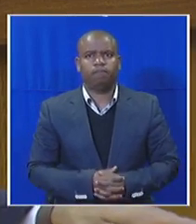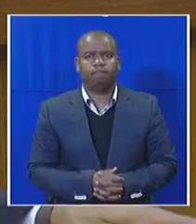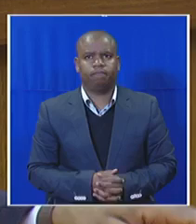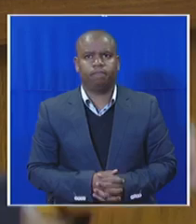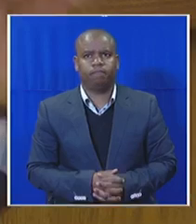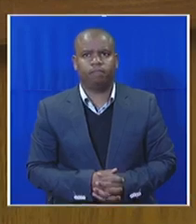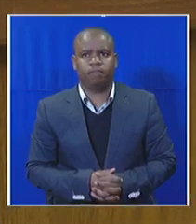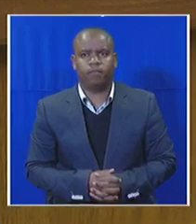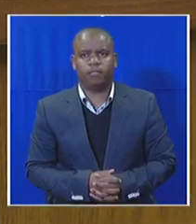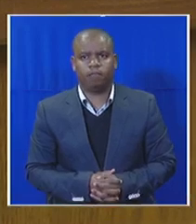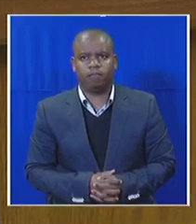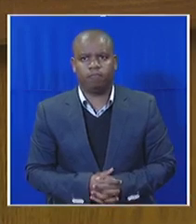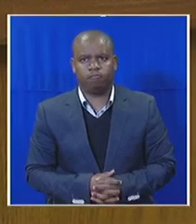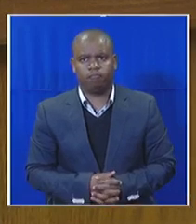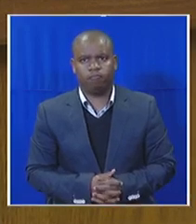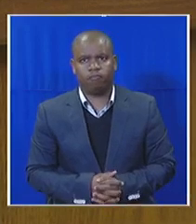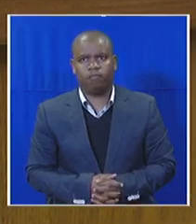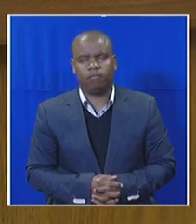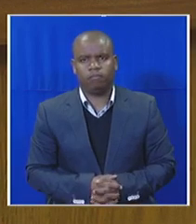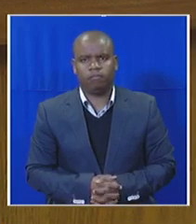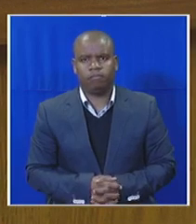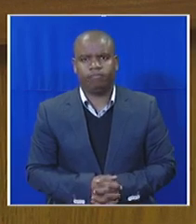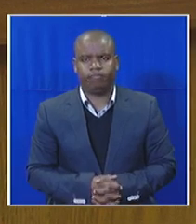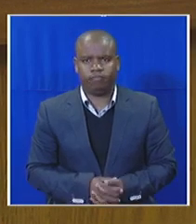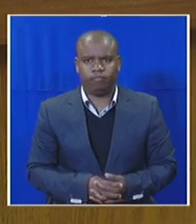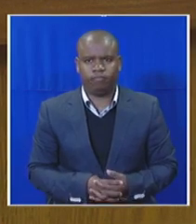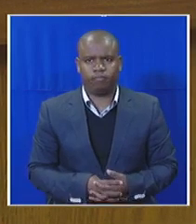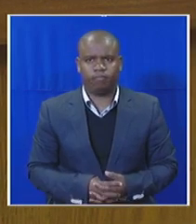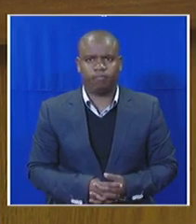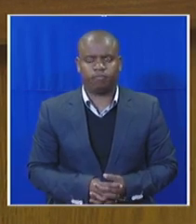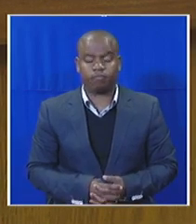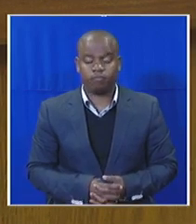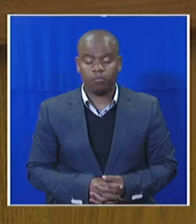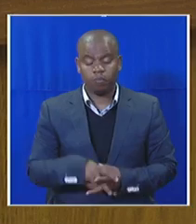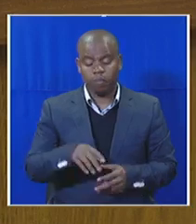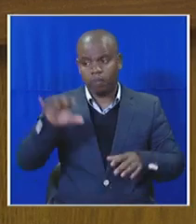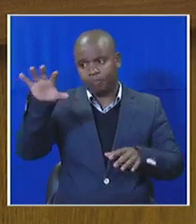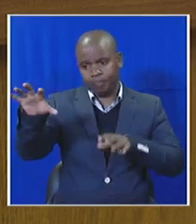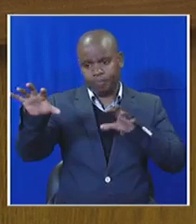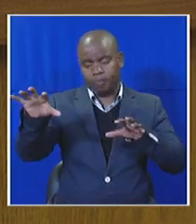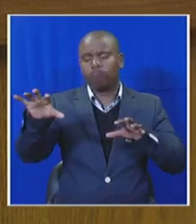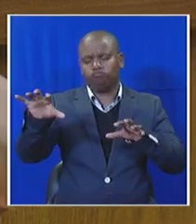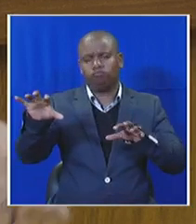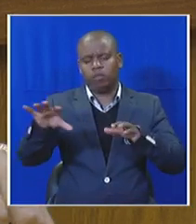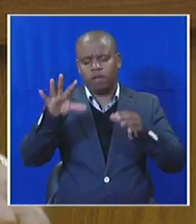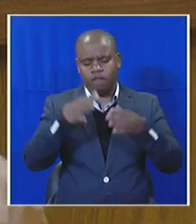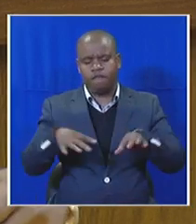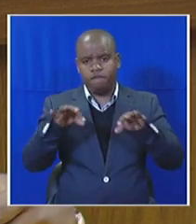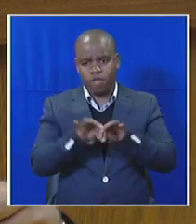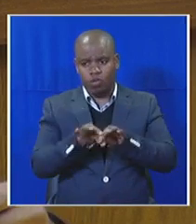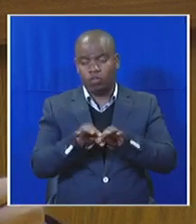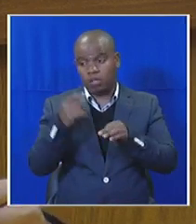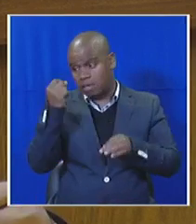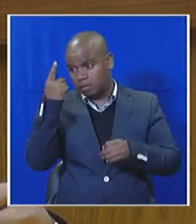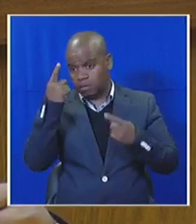Yes, we do share the same values and understanding with regard to the